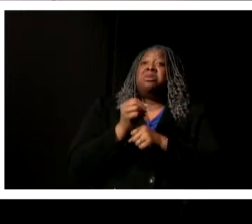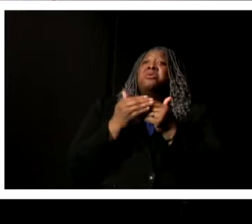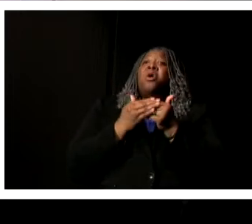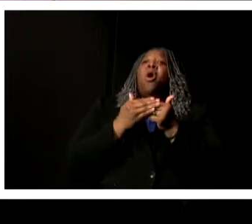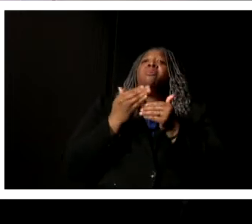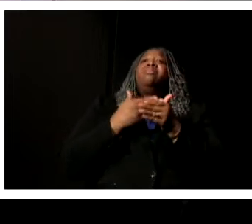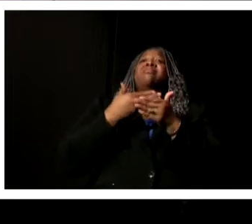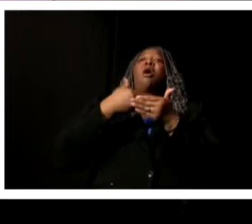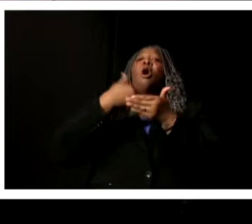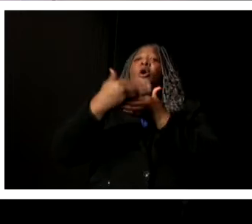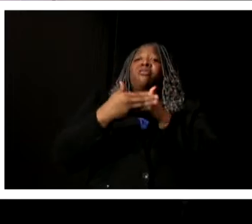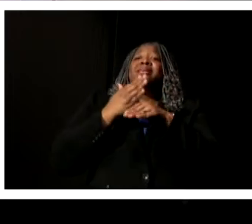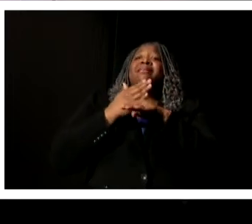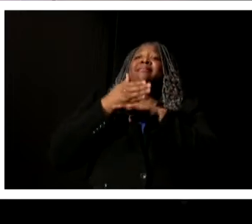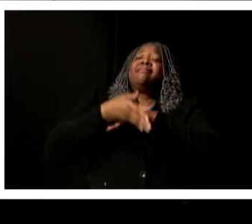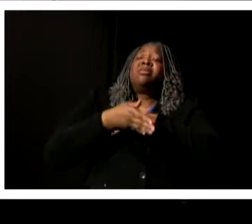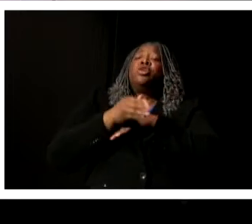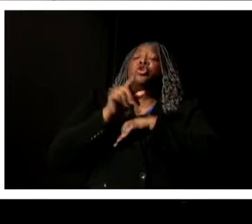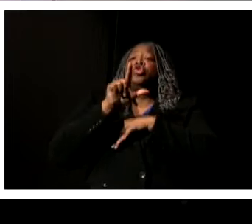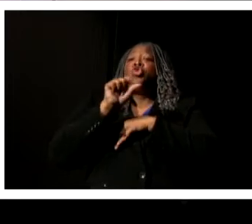years.